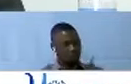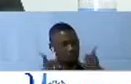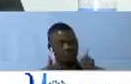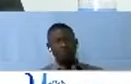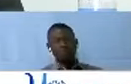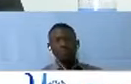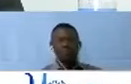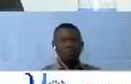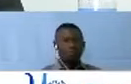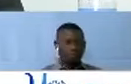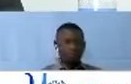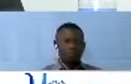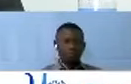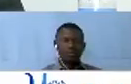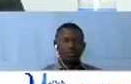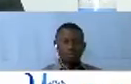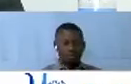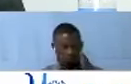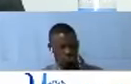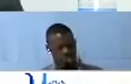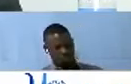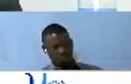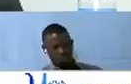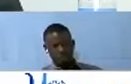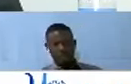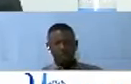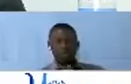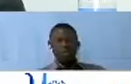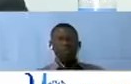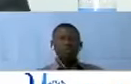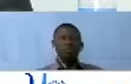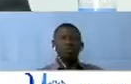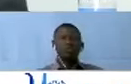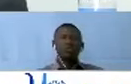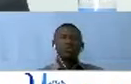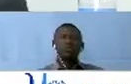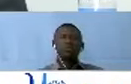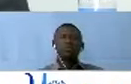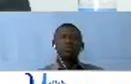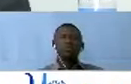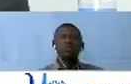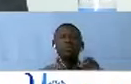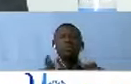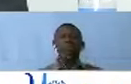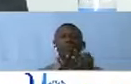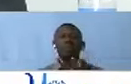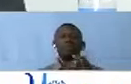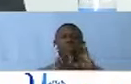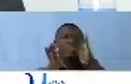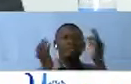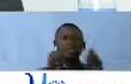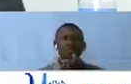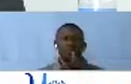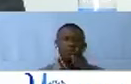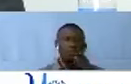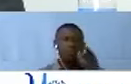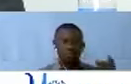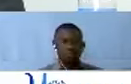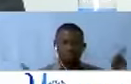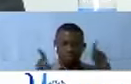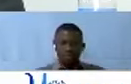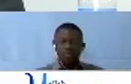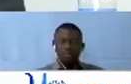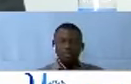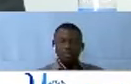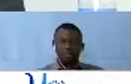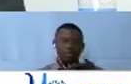now let's look into the panels that you have participated in. Sa nga jibe roke ikafo mi e panel o wala